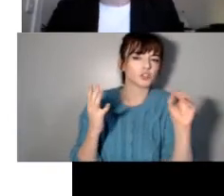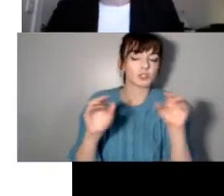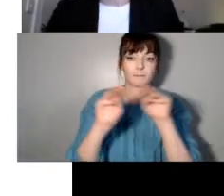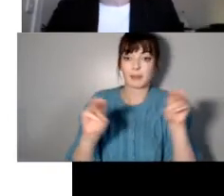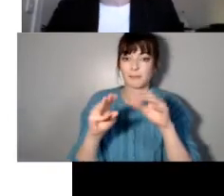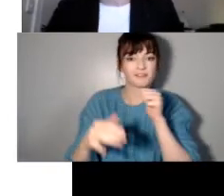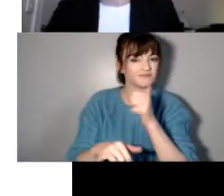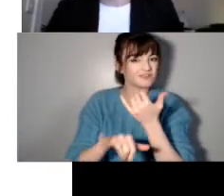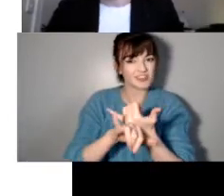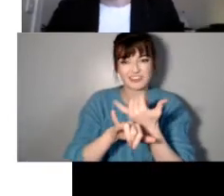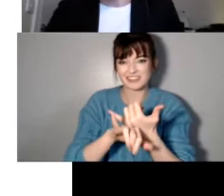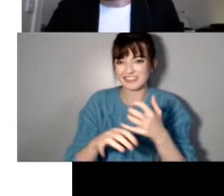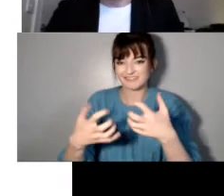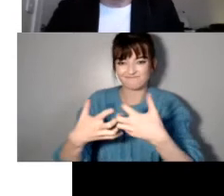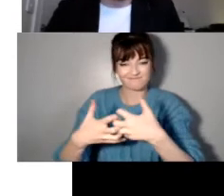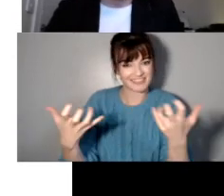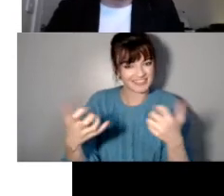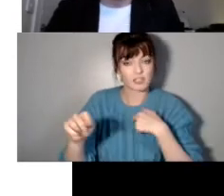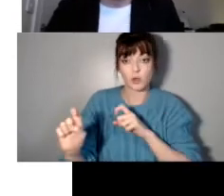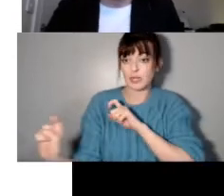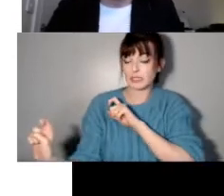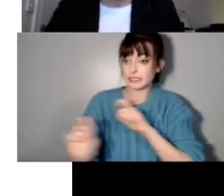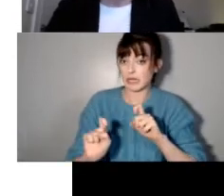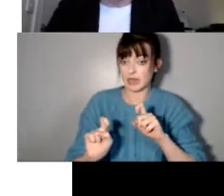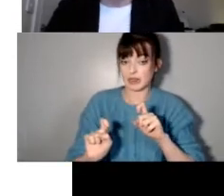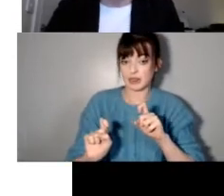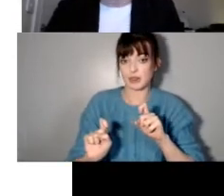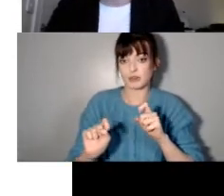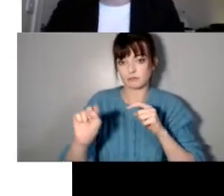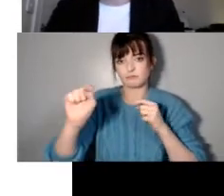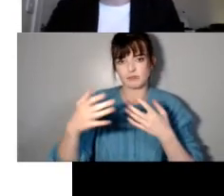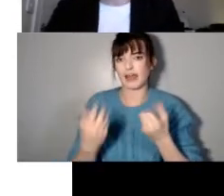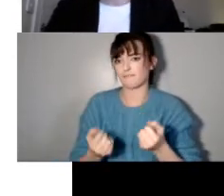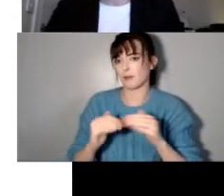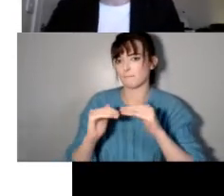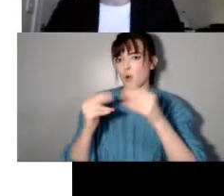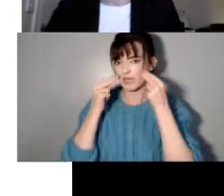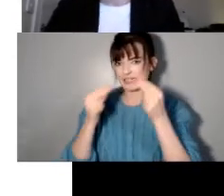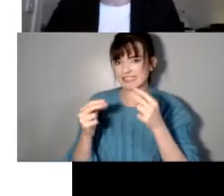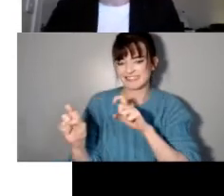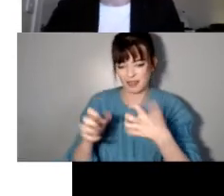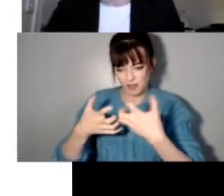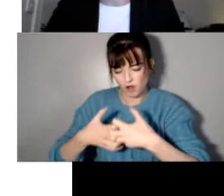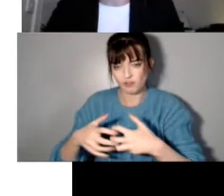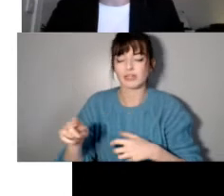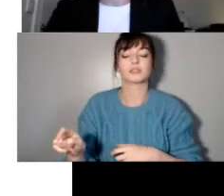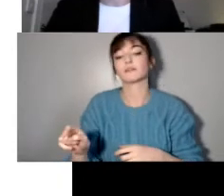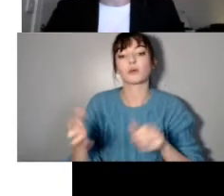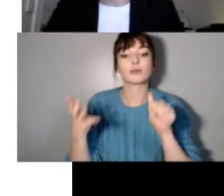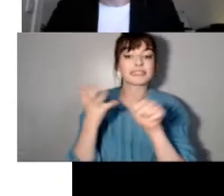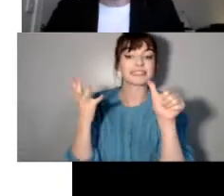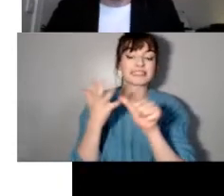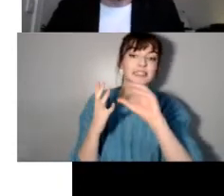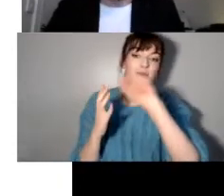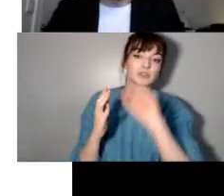decongregate, a majority of those individuals would have a higher profile of need, and at 66% of which would be described